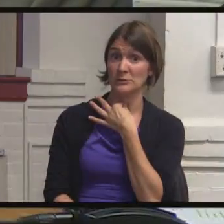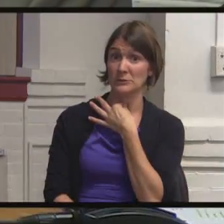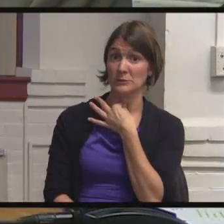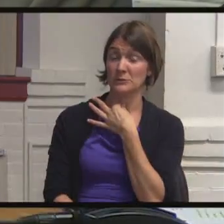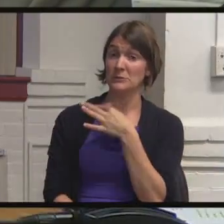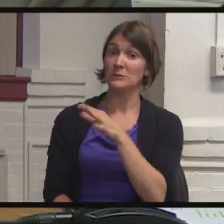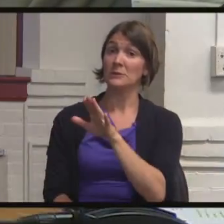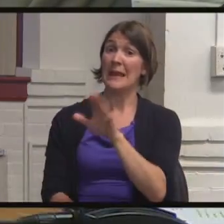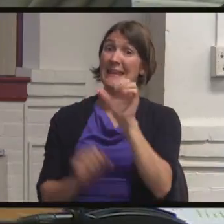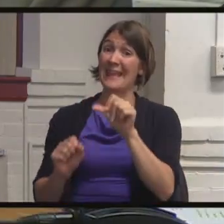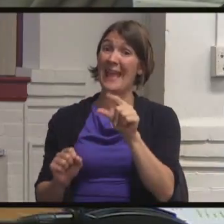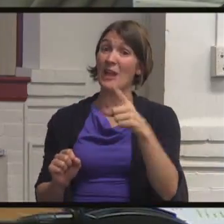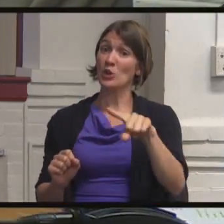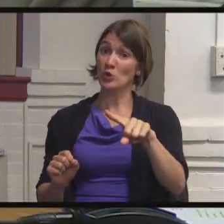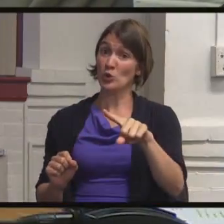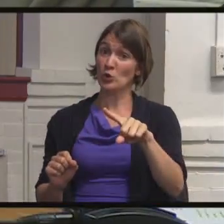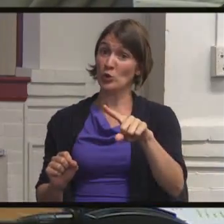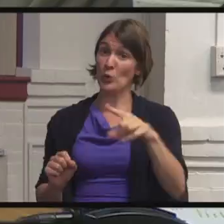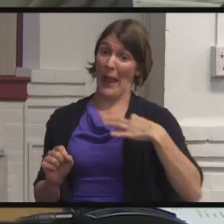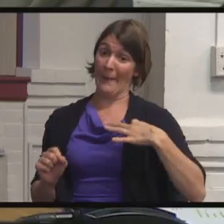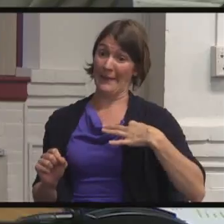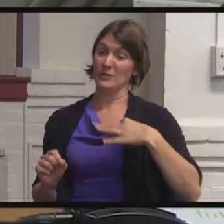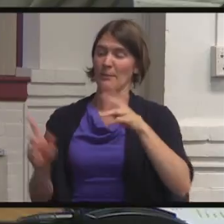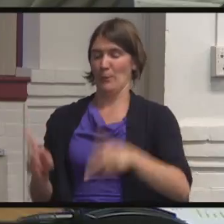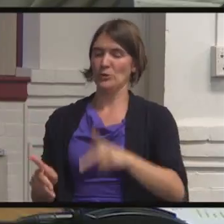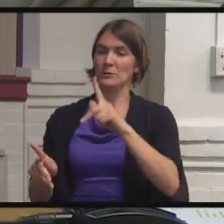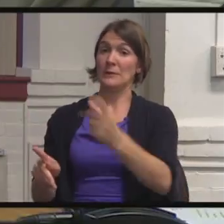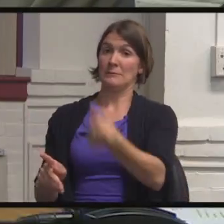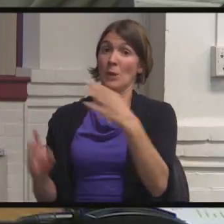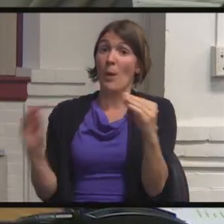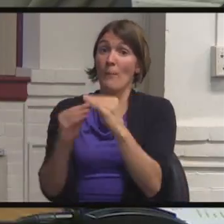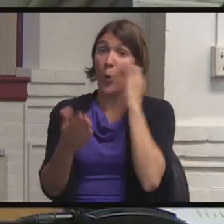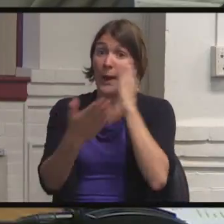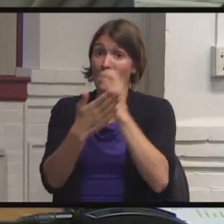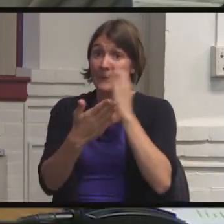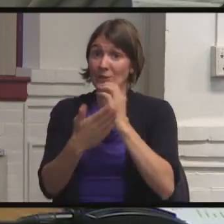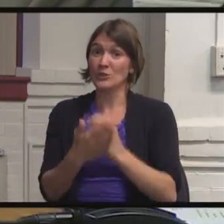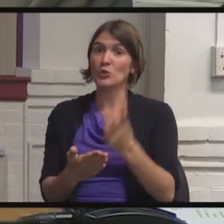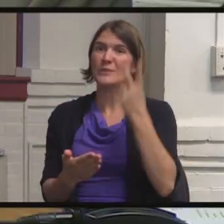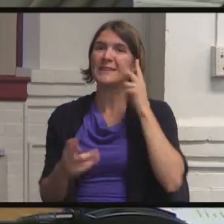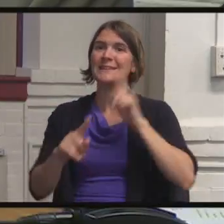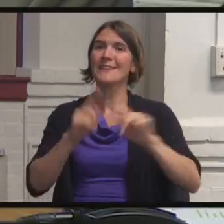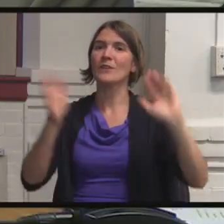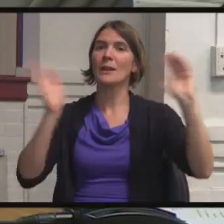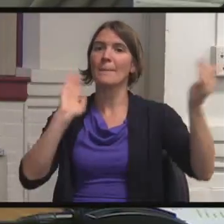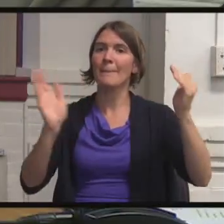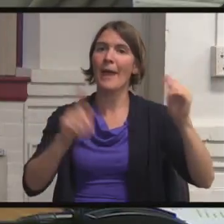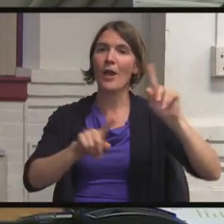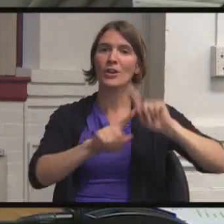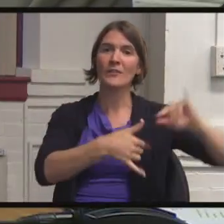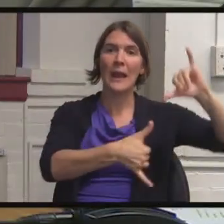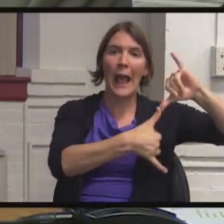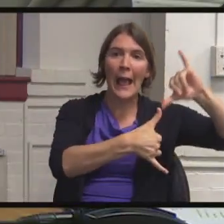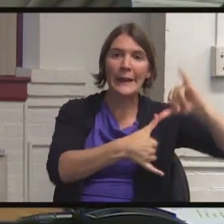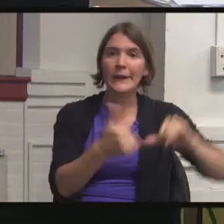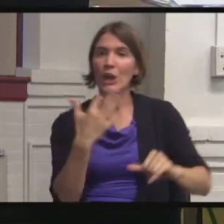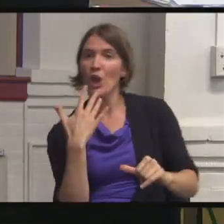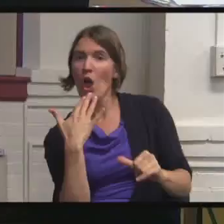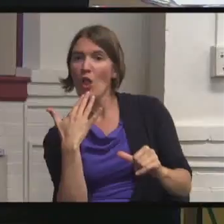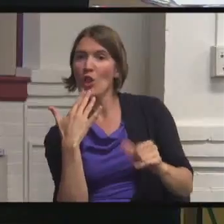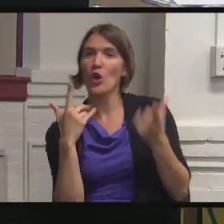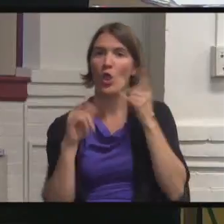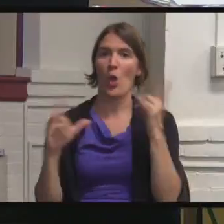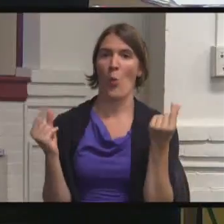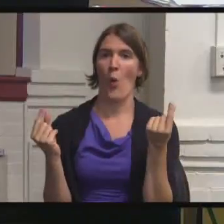provide some additional images between now and our next meeting to show the difference in the height and the difference in the color? That's what we were just talking about, is I think what we would do is,